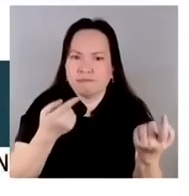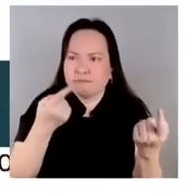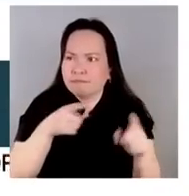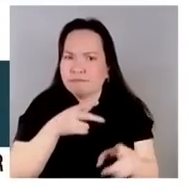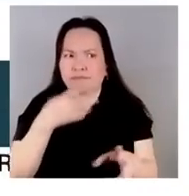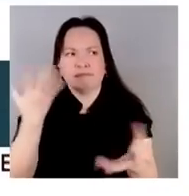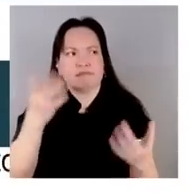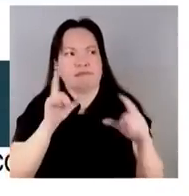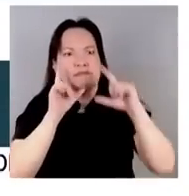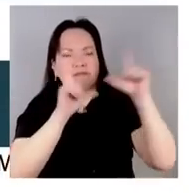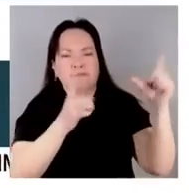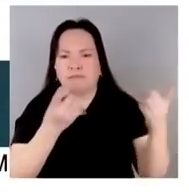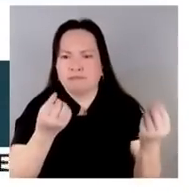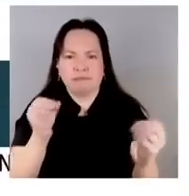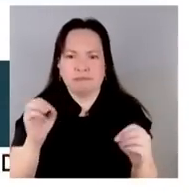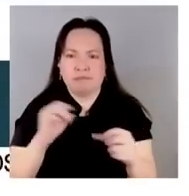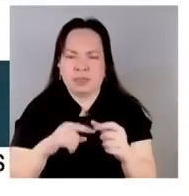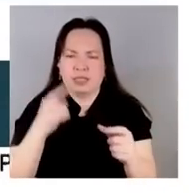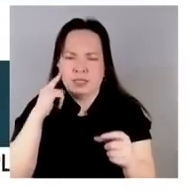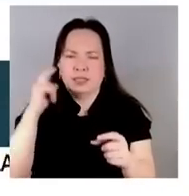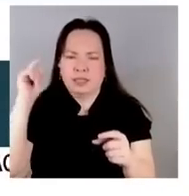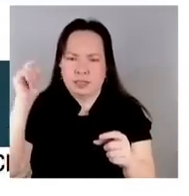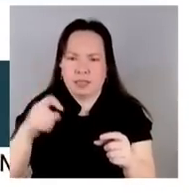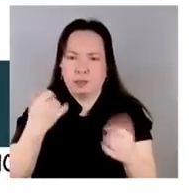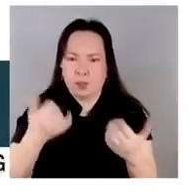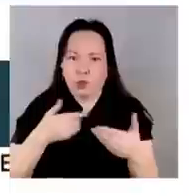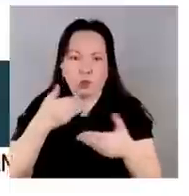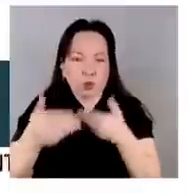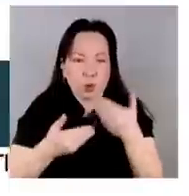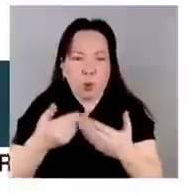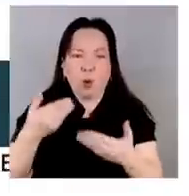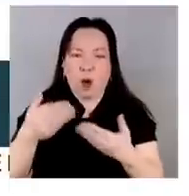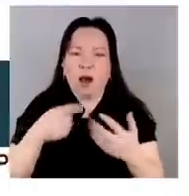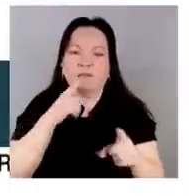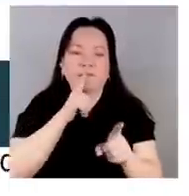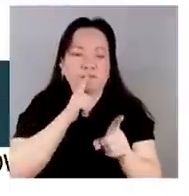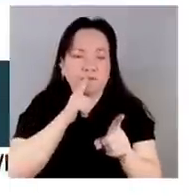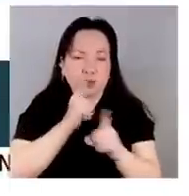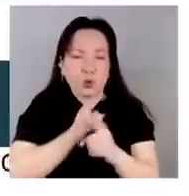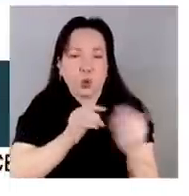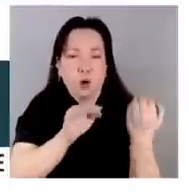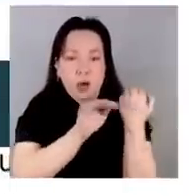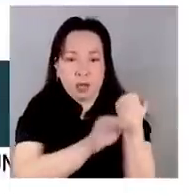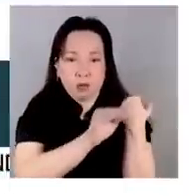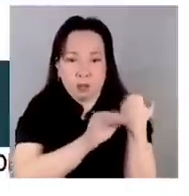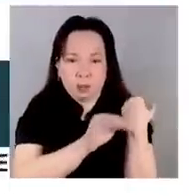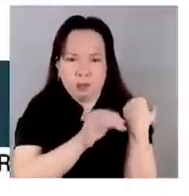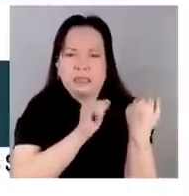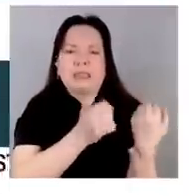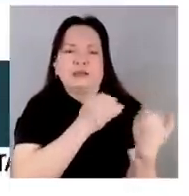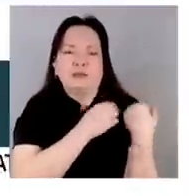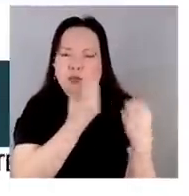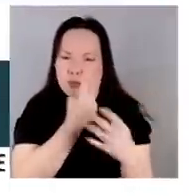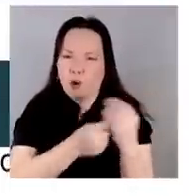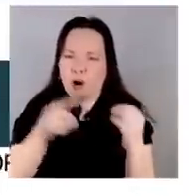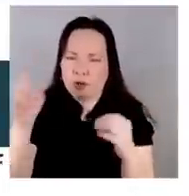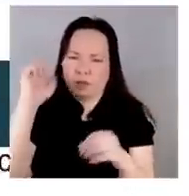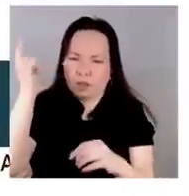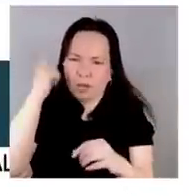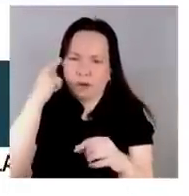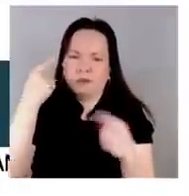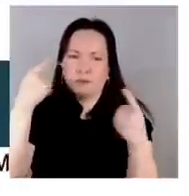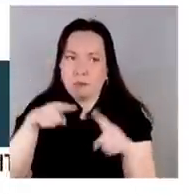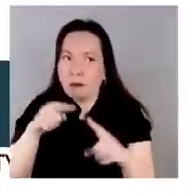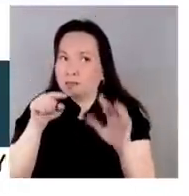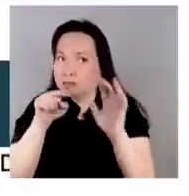So I think, you know, what we're really looking to see is that there is some genuine accountability for the abuse that took place in the war on drugs.